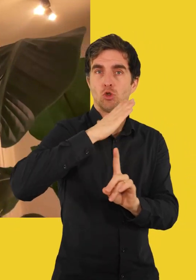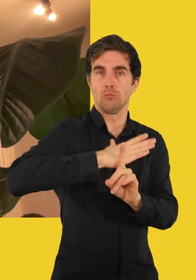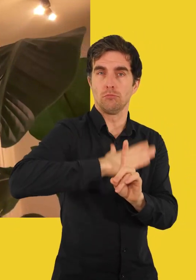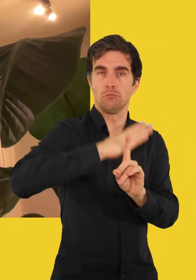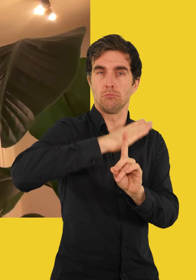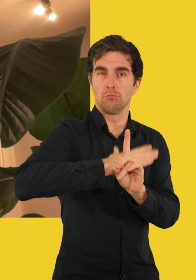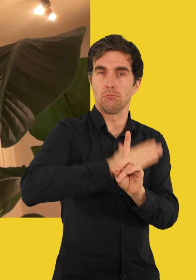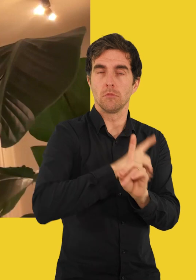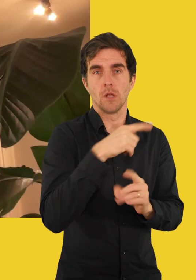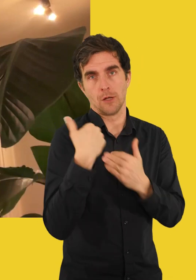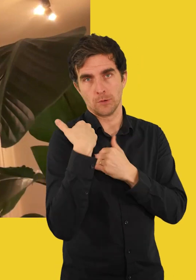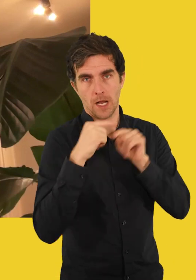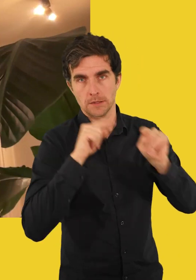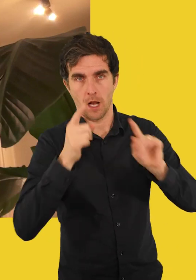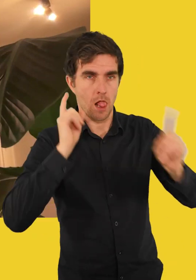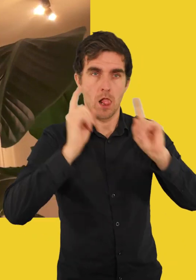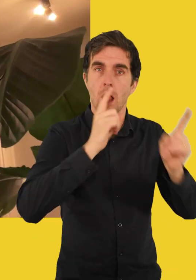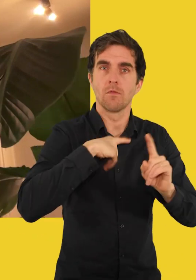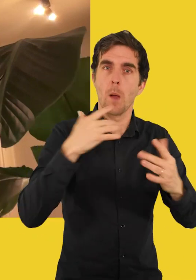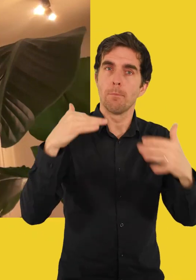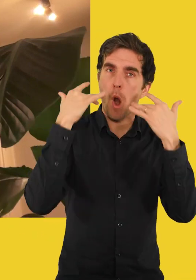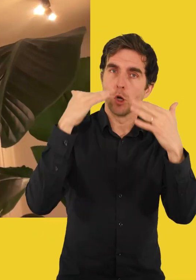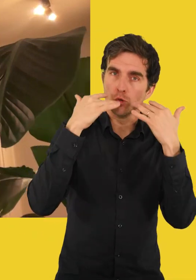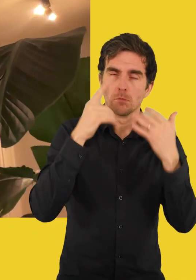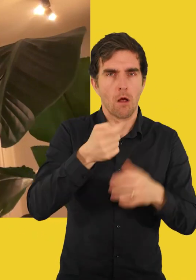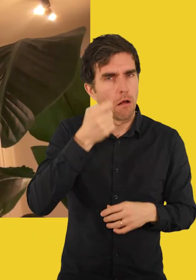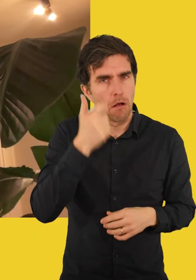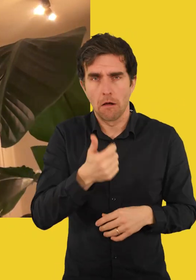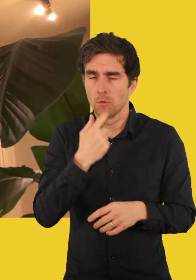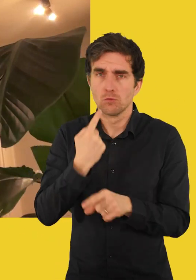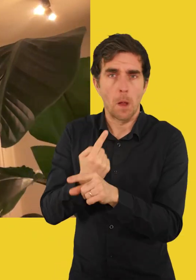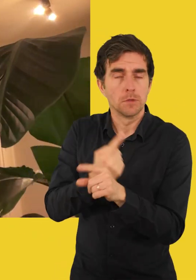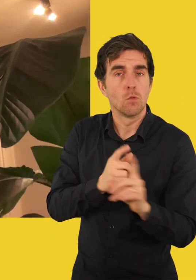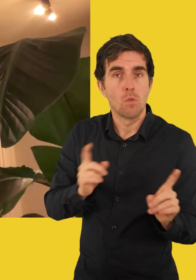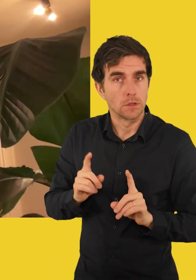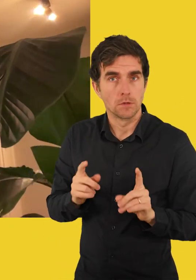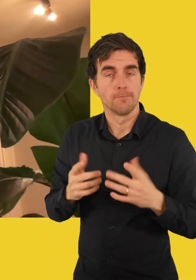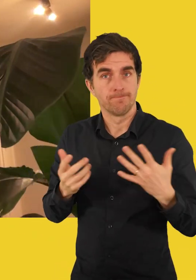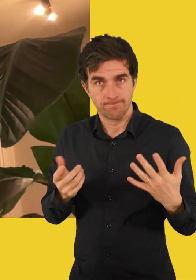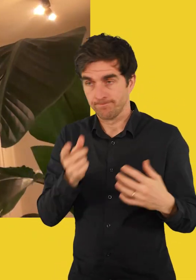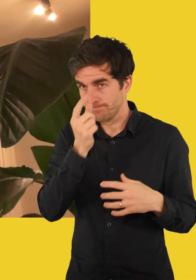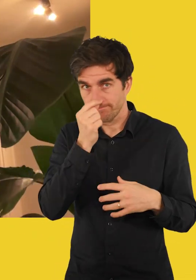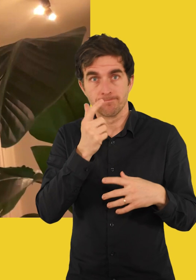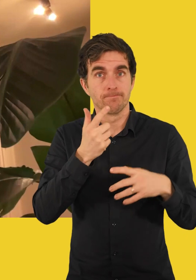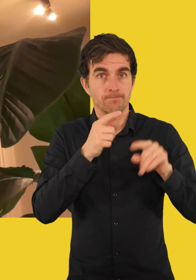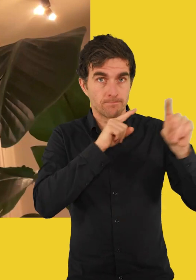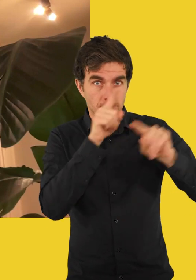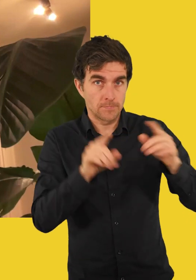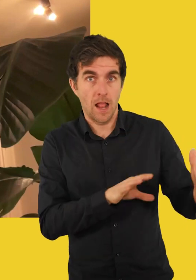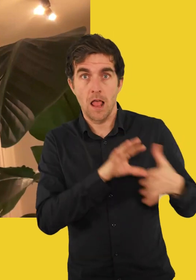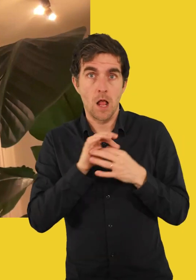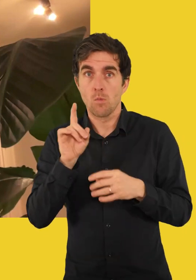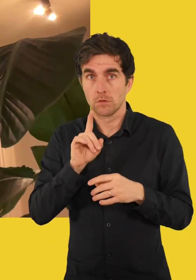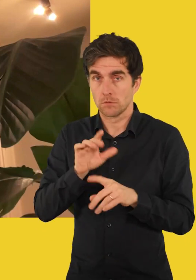corporate accountability for pollution. But you barely see any cases that talk about the disproportionate way in which